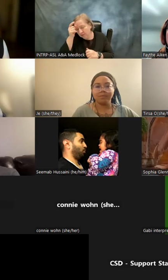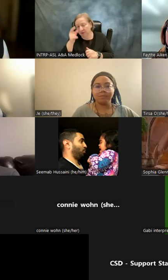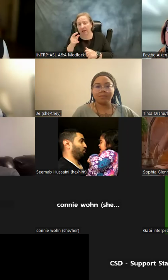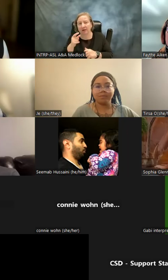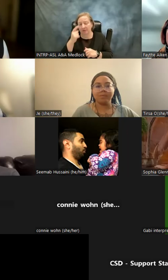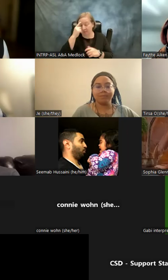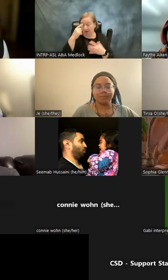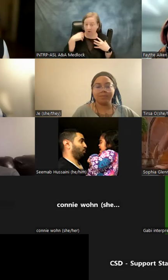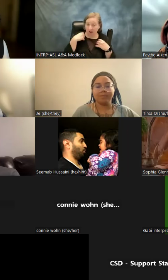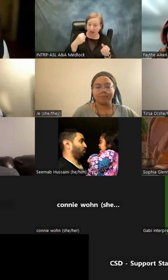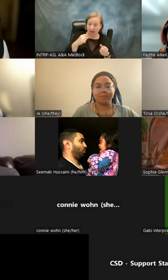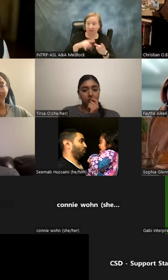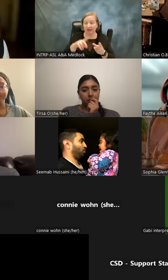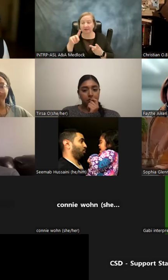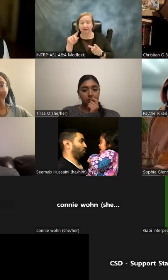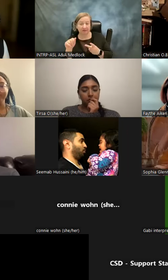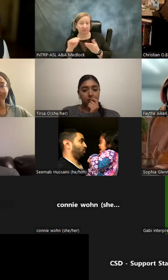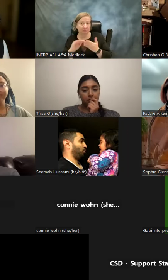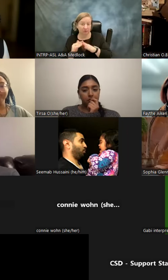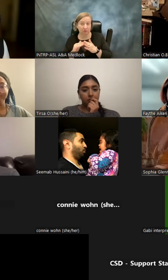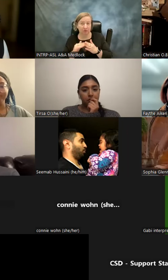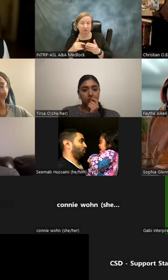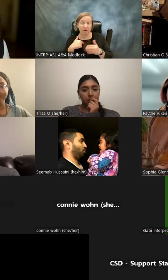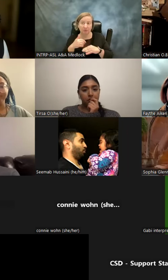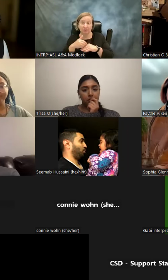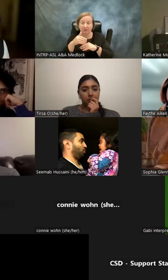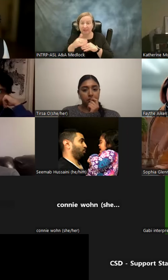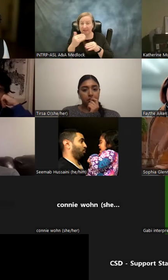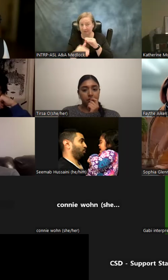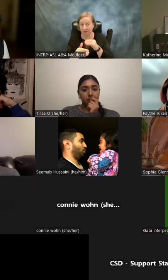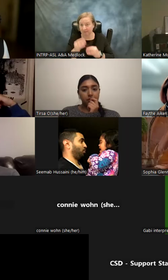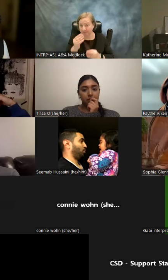mental health community and the disabled community. So I'm going to send that article by email.